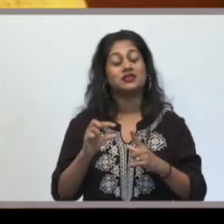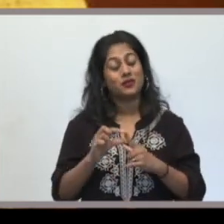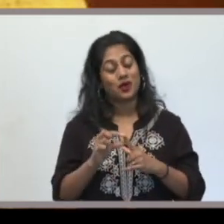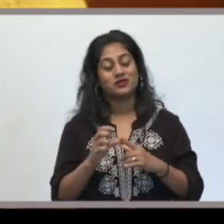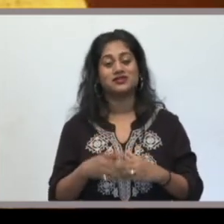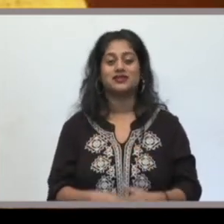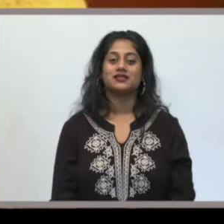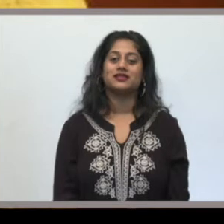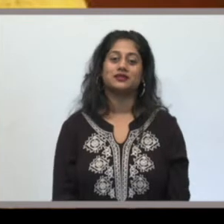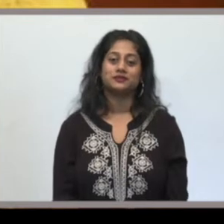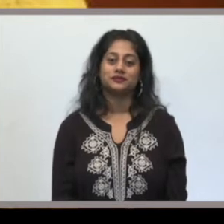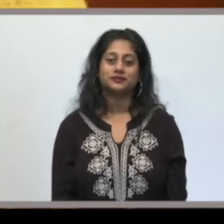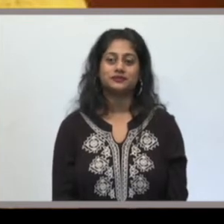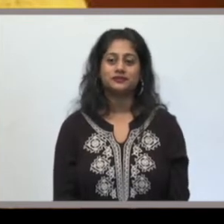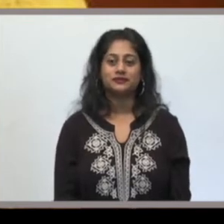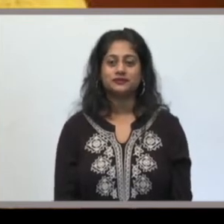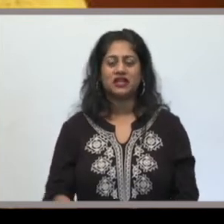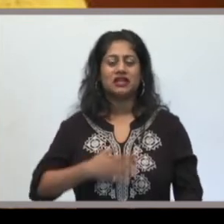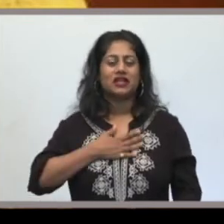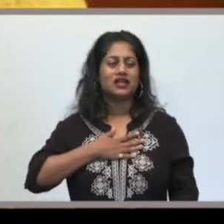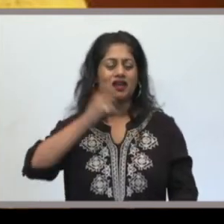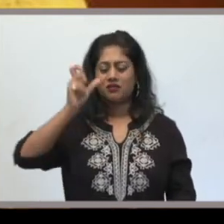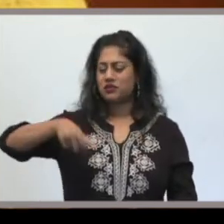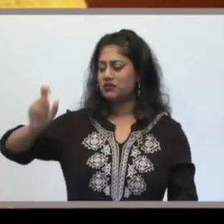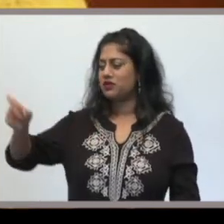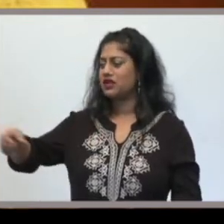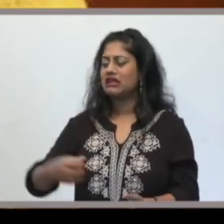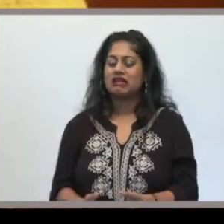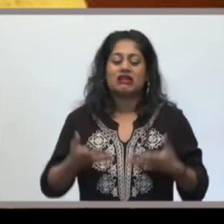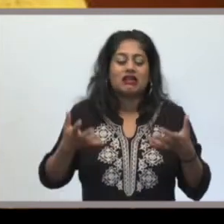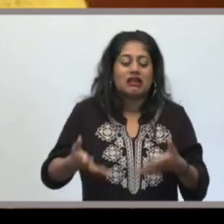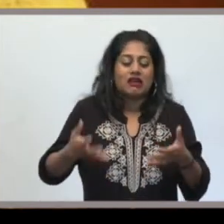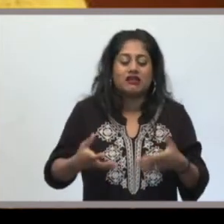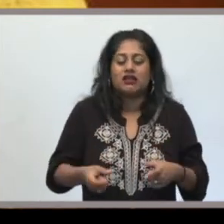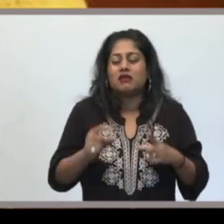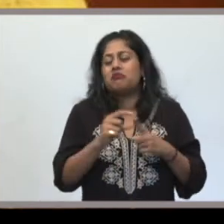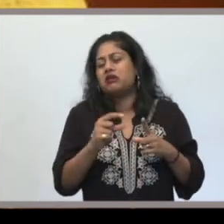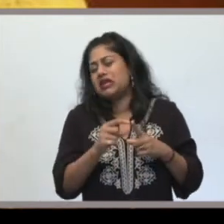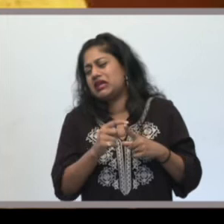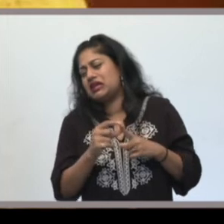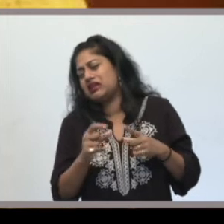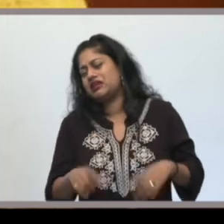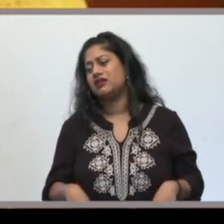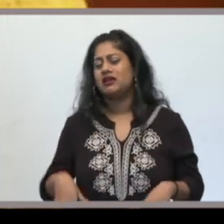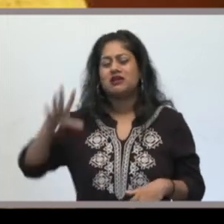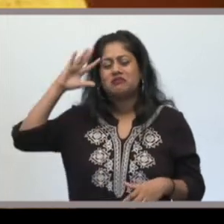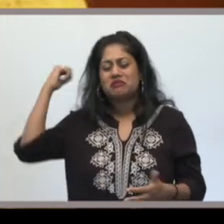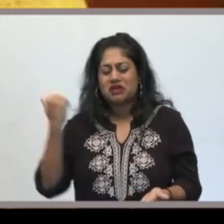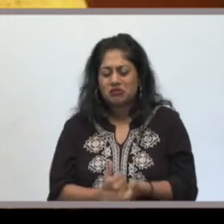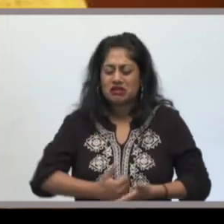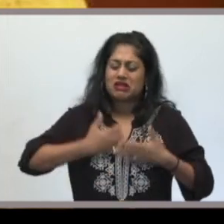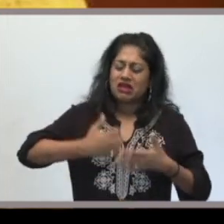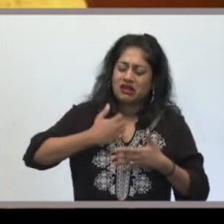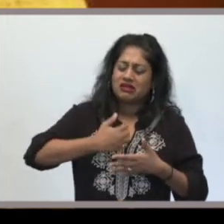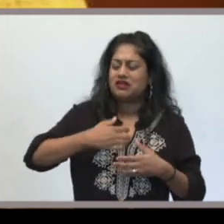or handsome faces, there's a lot of pain. You're saying, you know, does God have a word for me today?